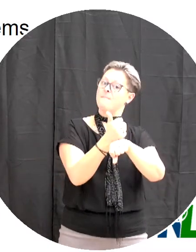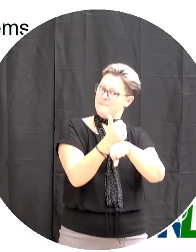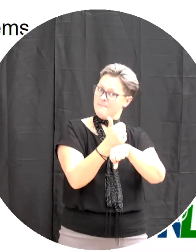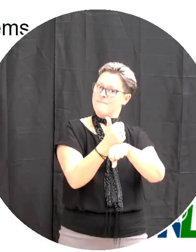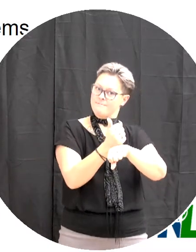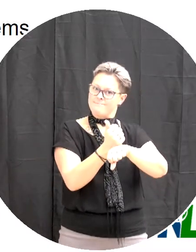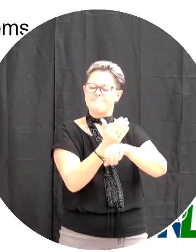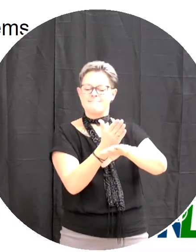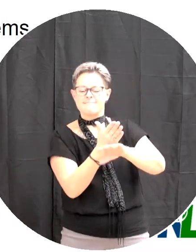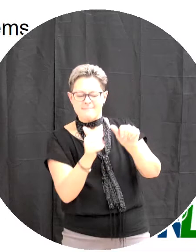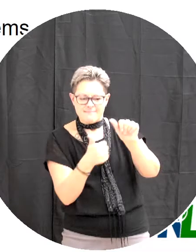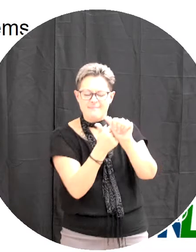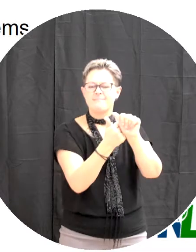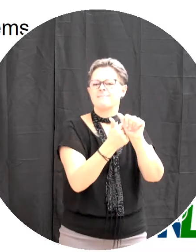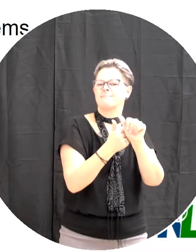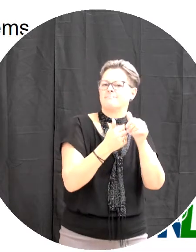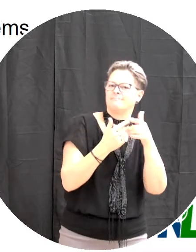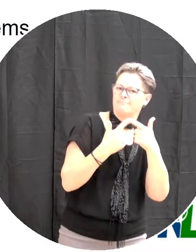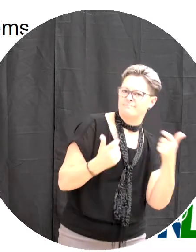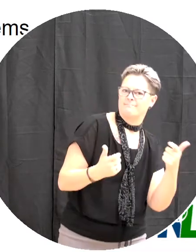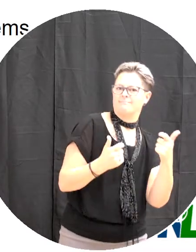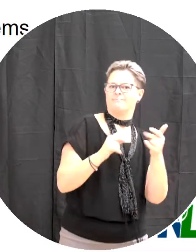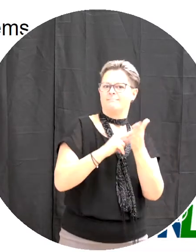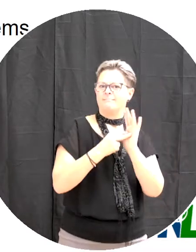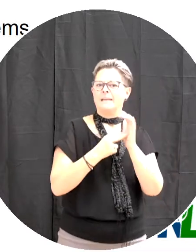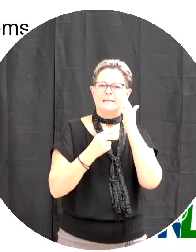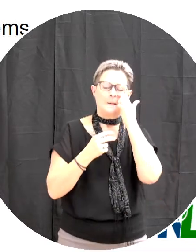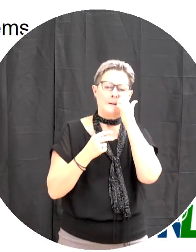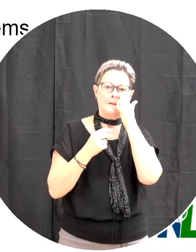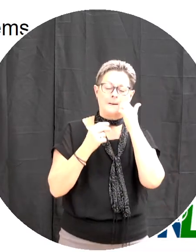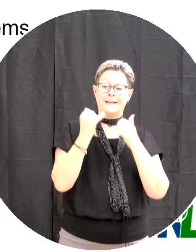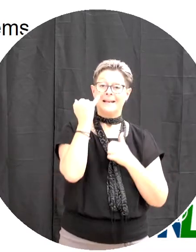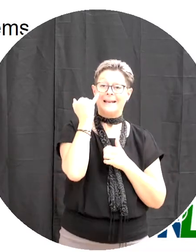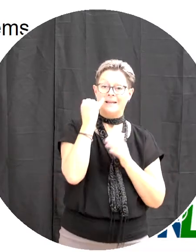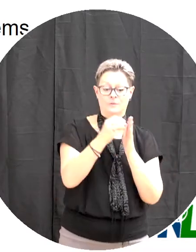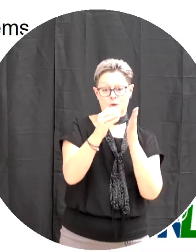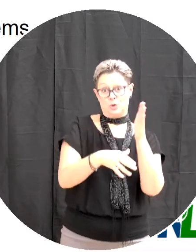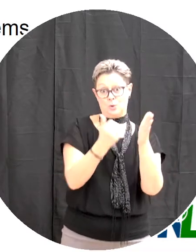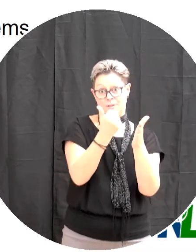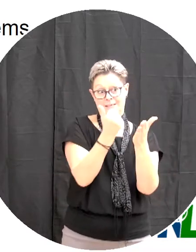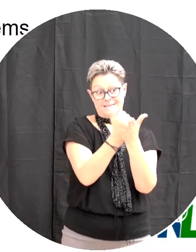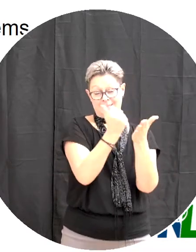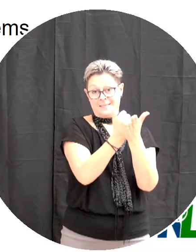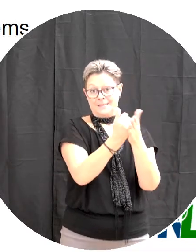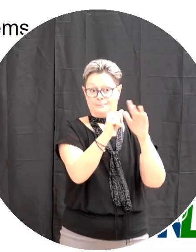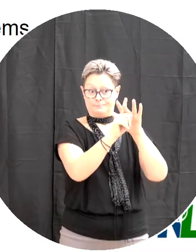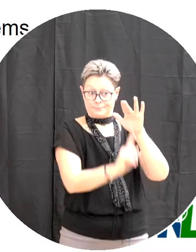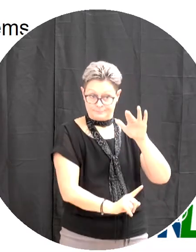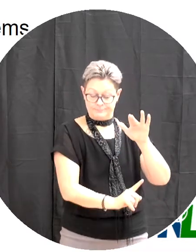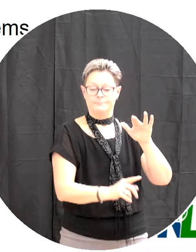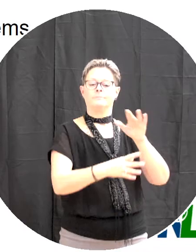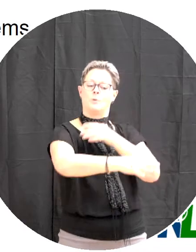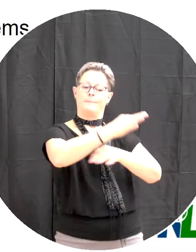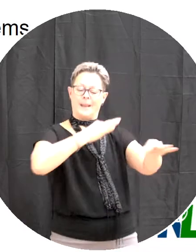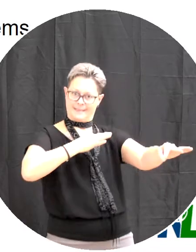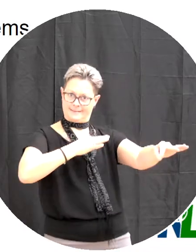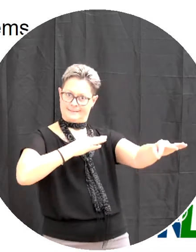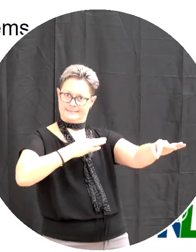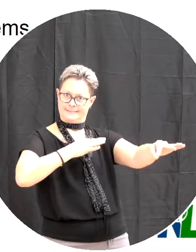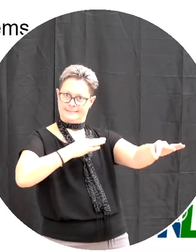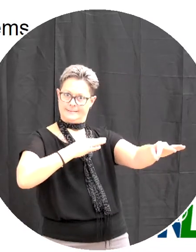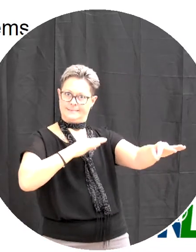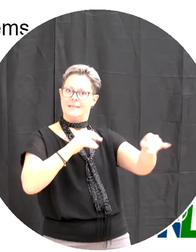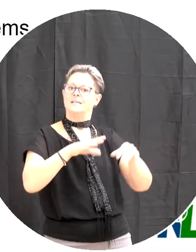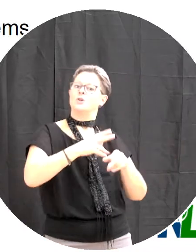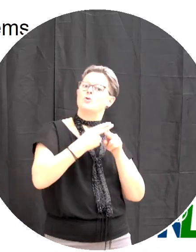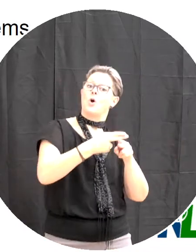added, auto calling replacement for unexpected vacancies for student assistants and secretaries. This is something we call